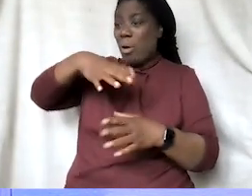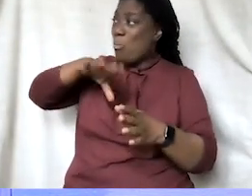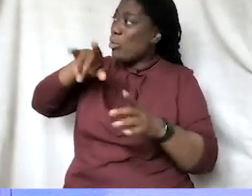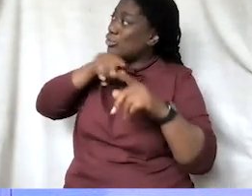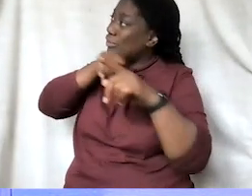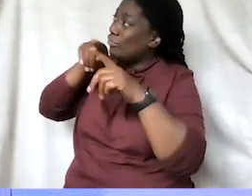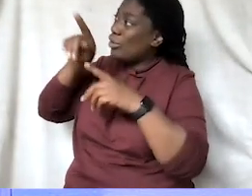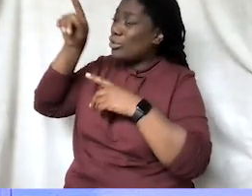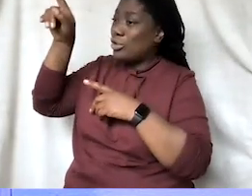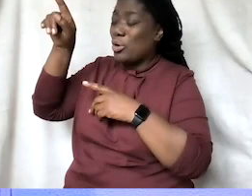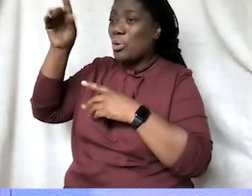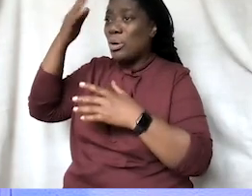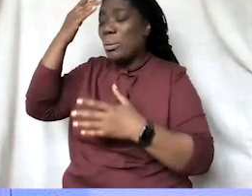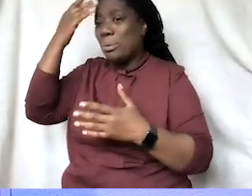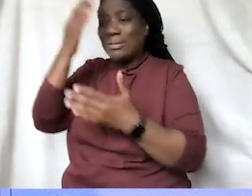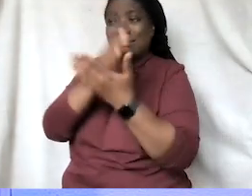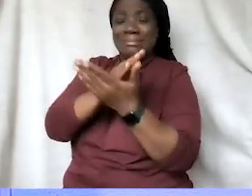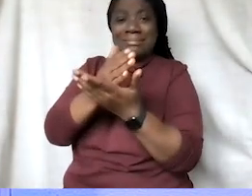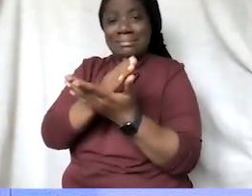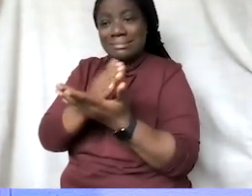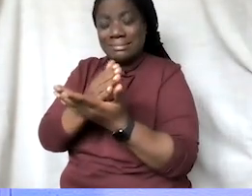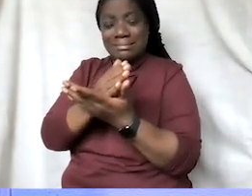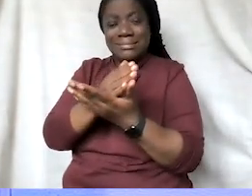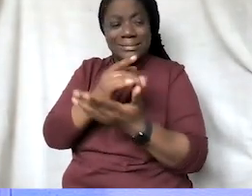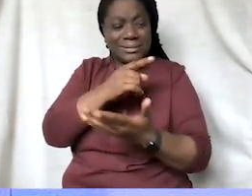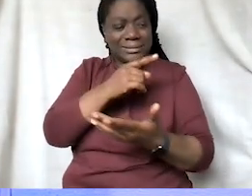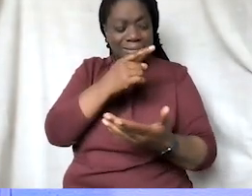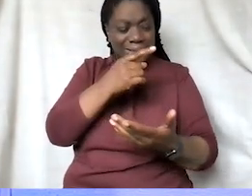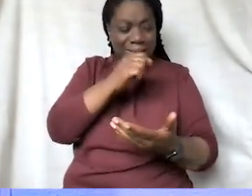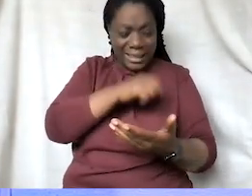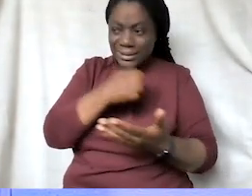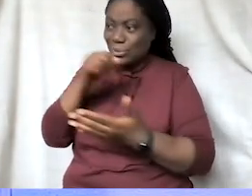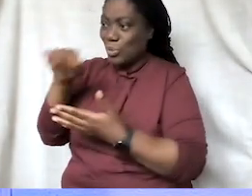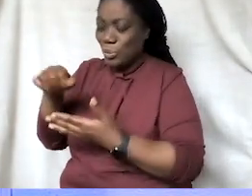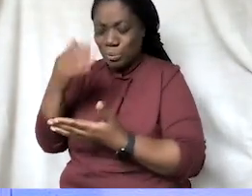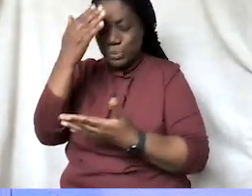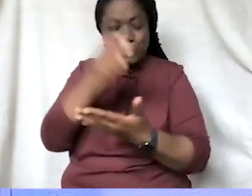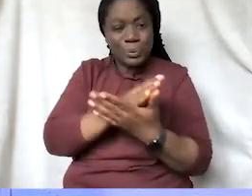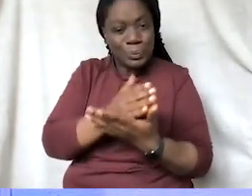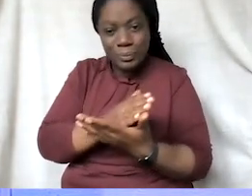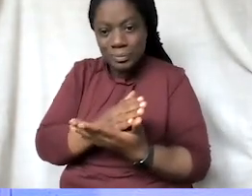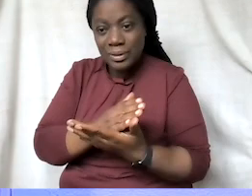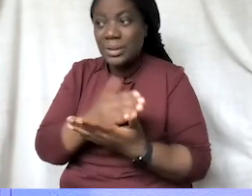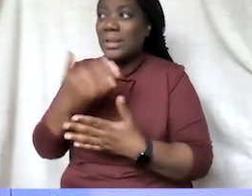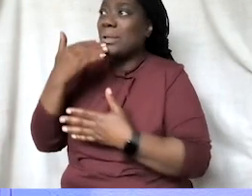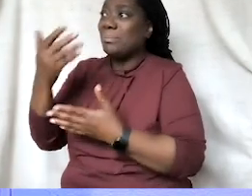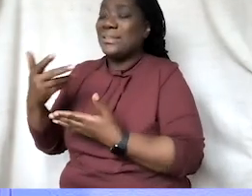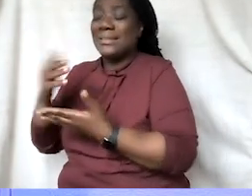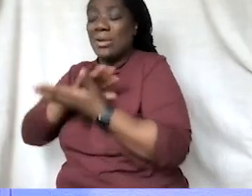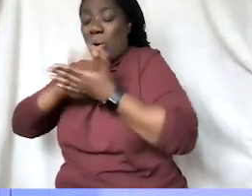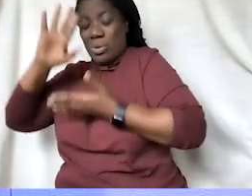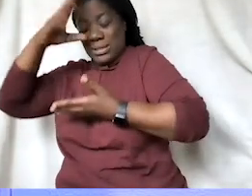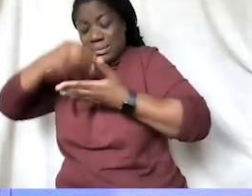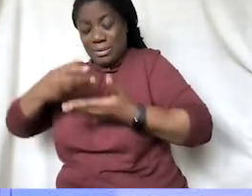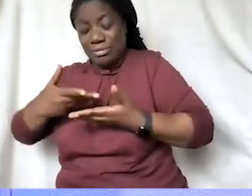halting between two opinions. Tonight, I pray for them that your Holy Spirit will give them the strength to make